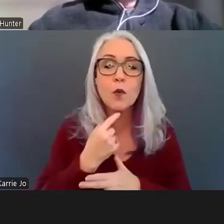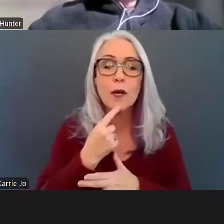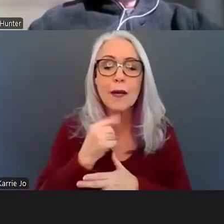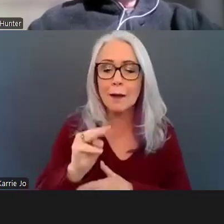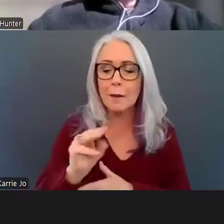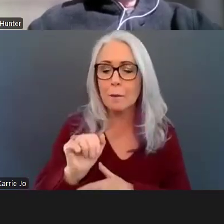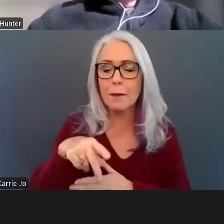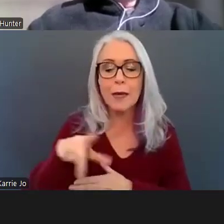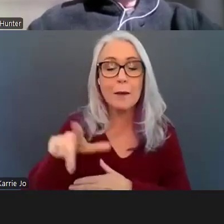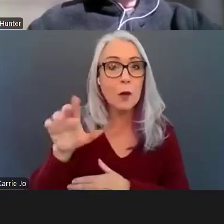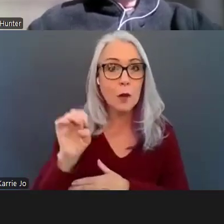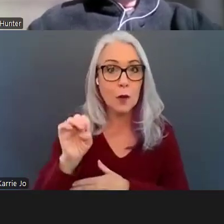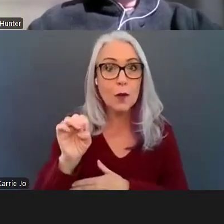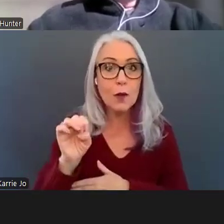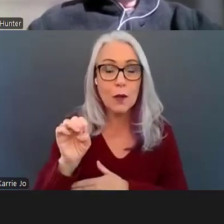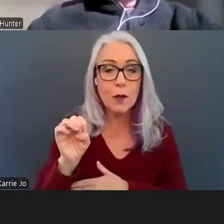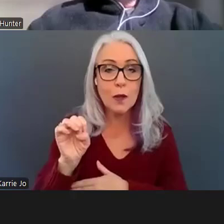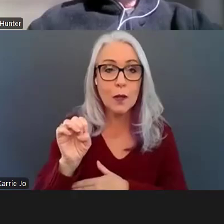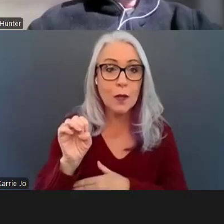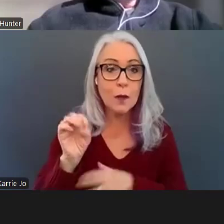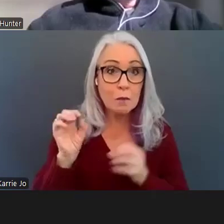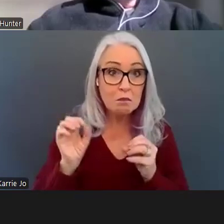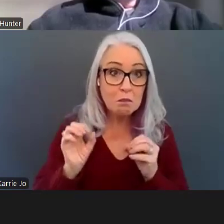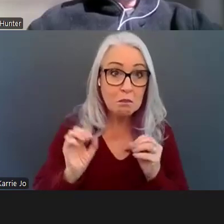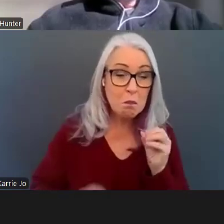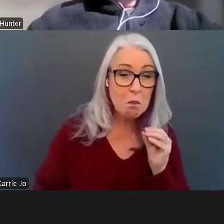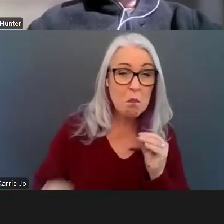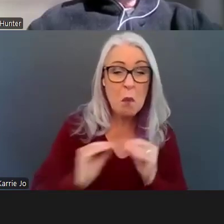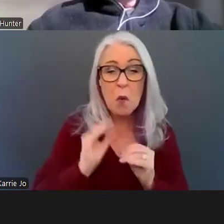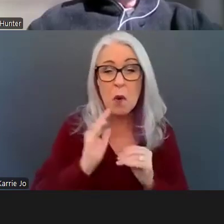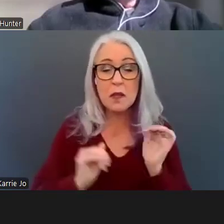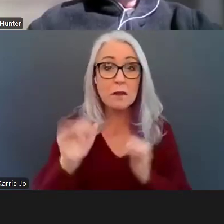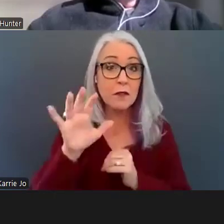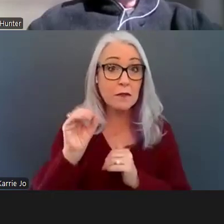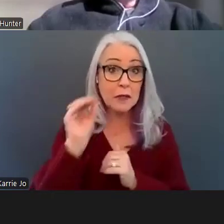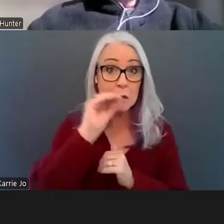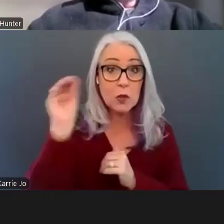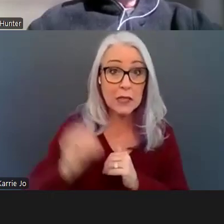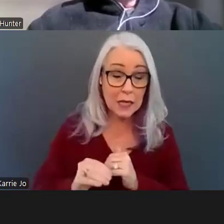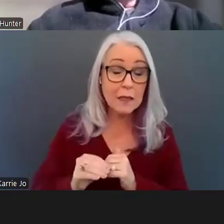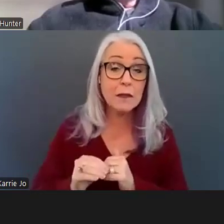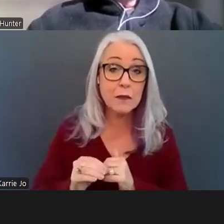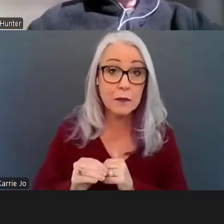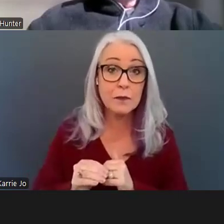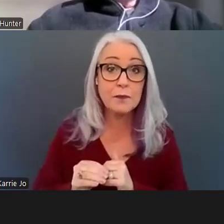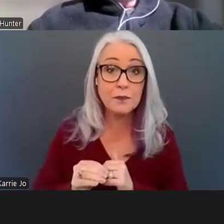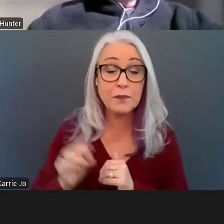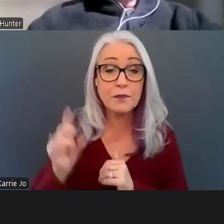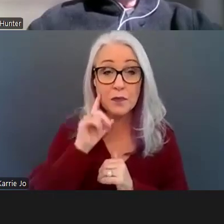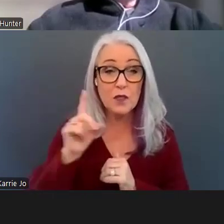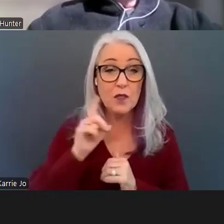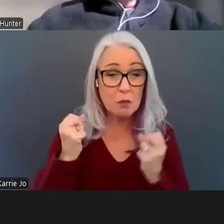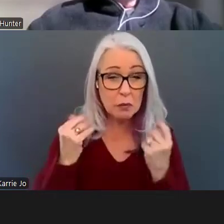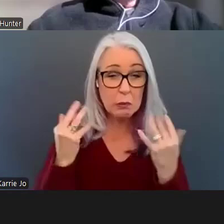up, you know, over 50% of the dominant trees in forests in